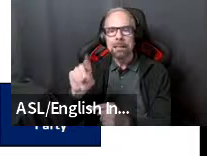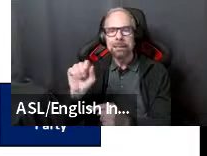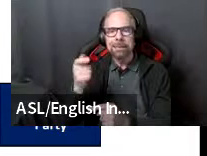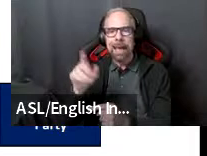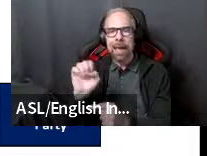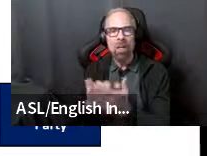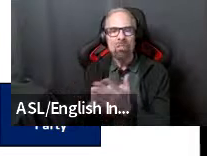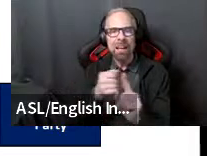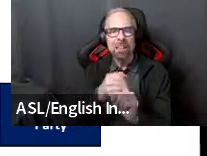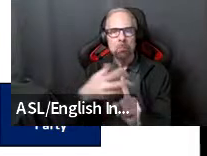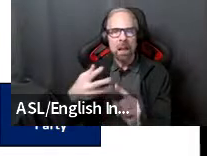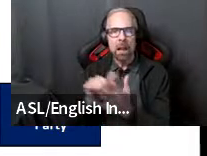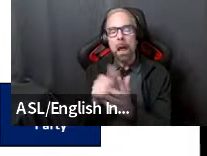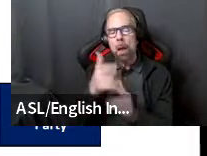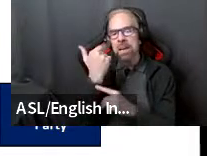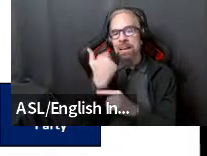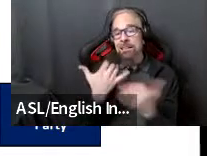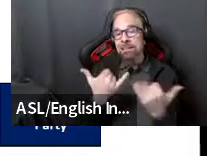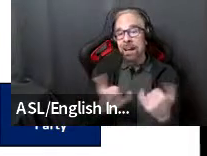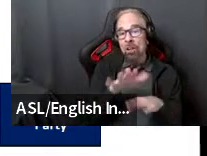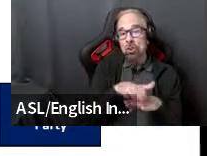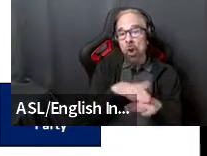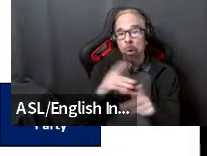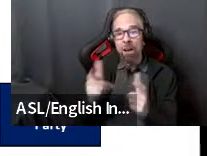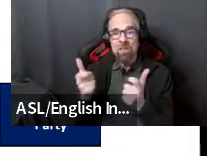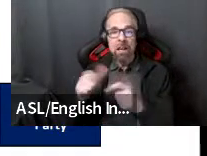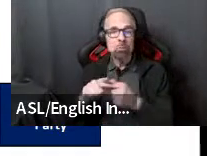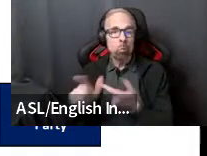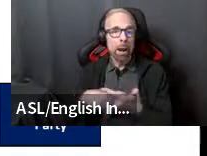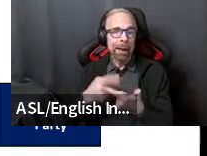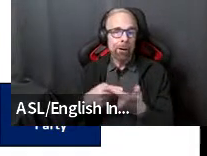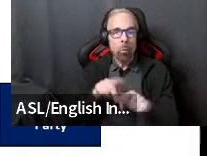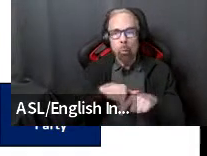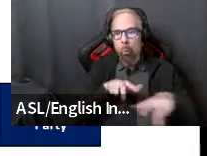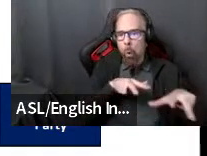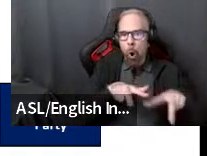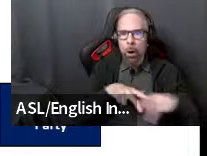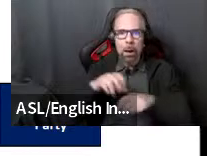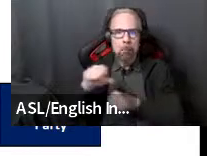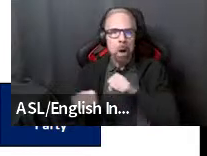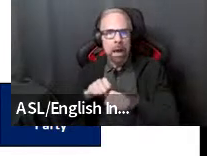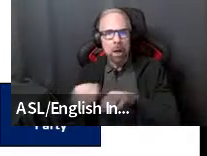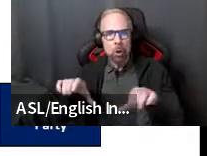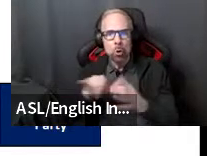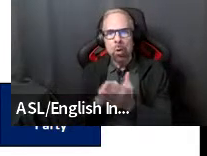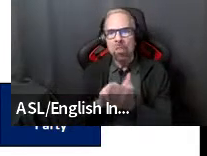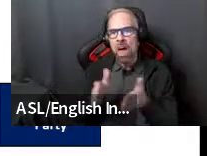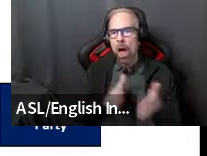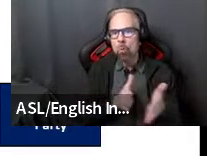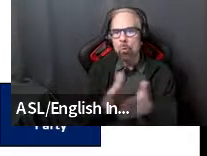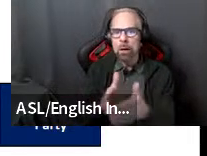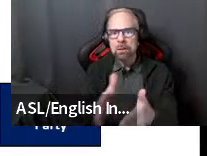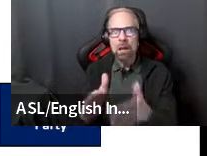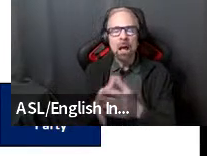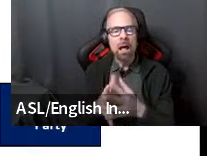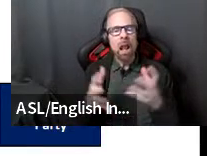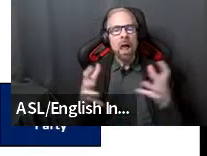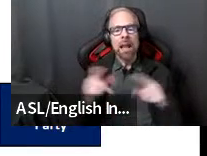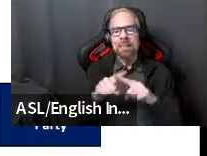there's slow and fast ways to do the route, walking and biking ways to do the route. So it's quite a braid of routes right